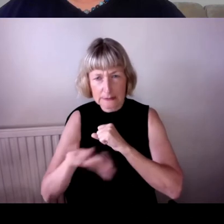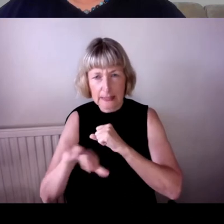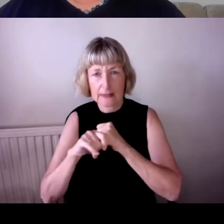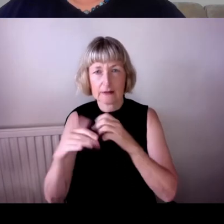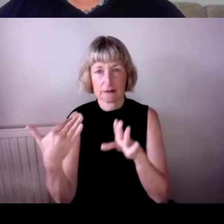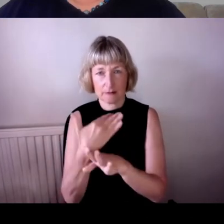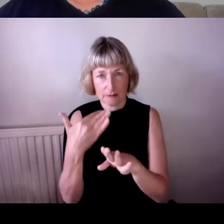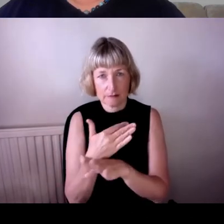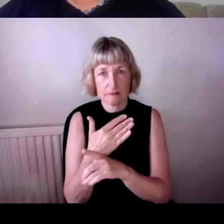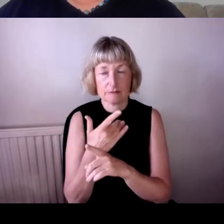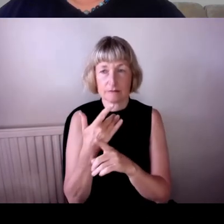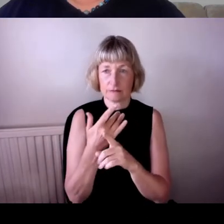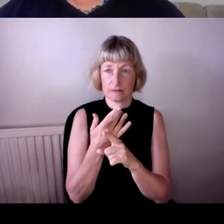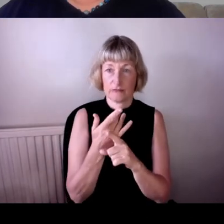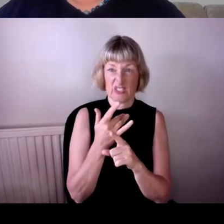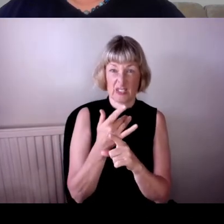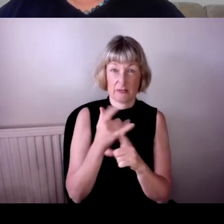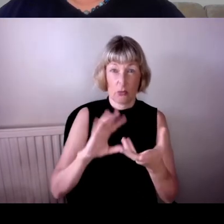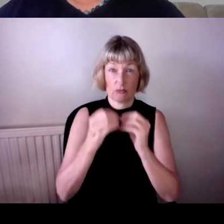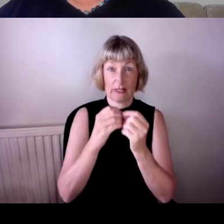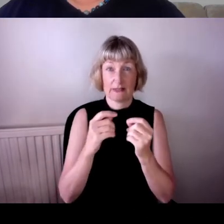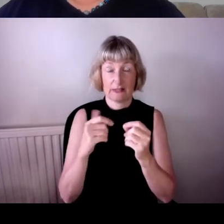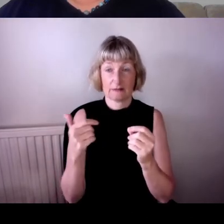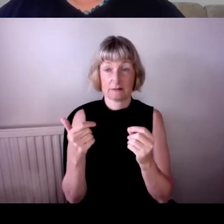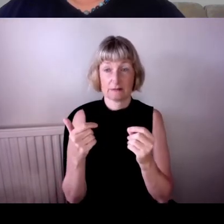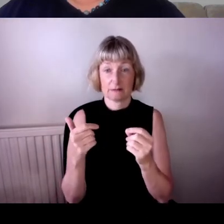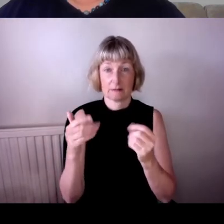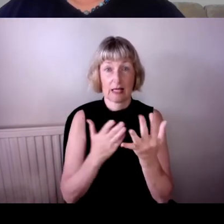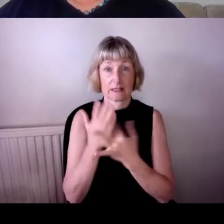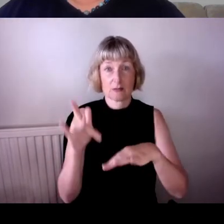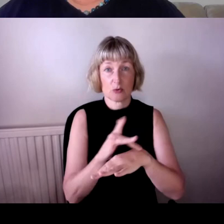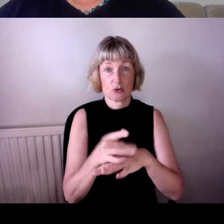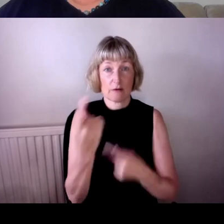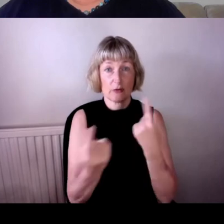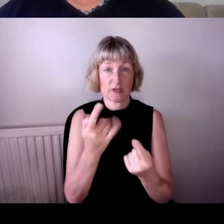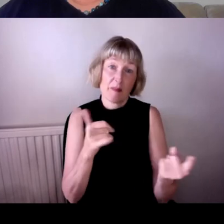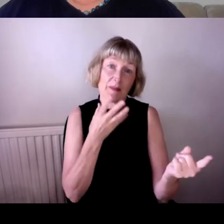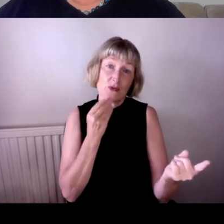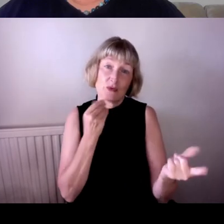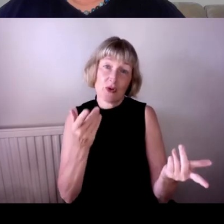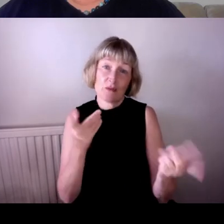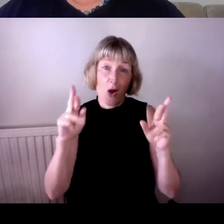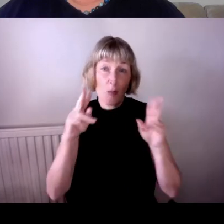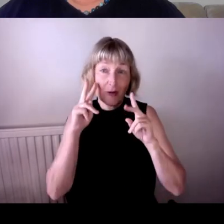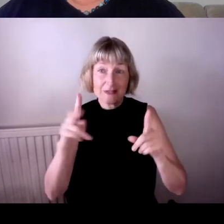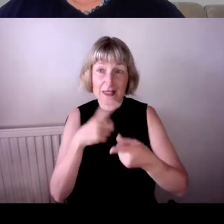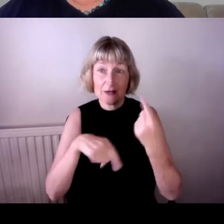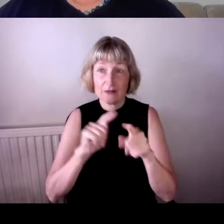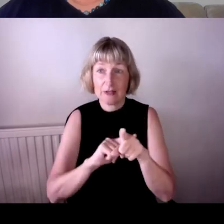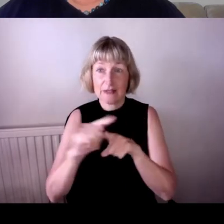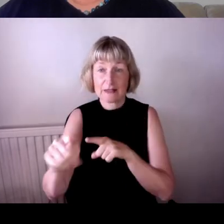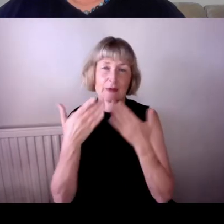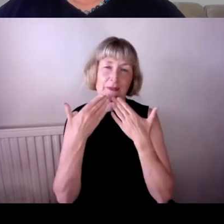of doing so, which may be useful to you. Other than that, I hope to see you next week, and thank you very much